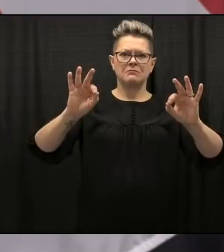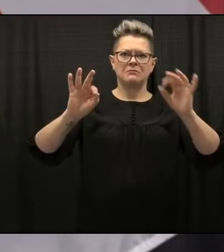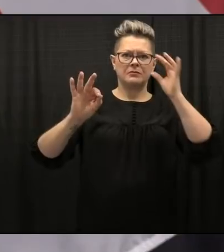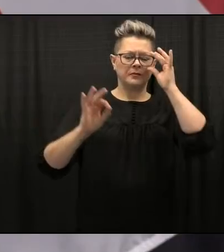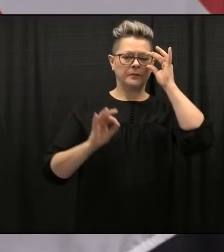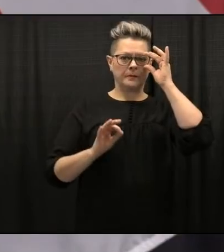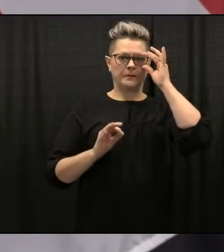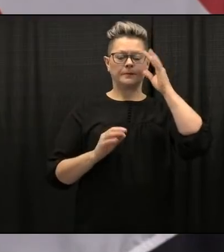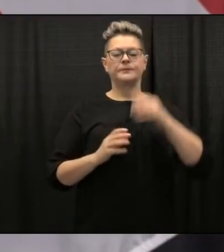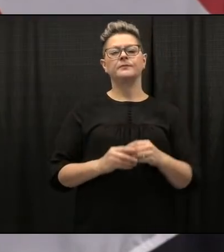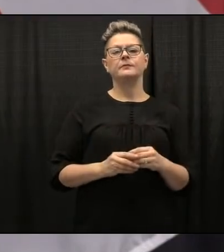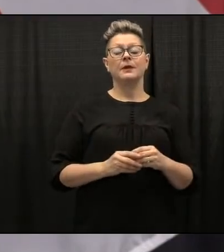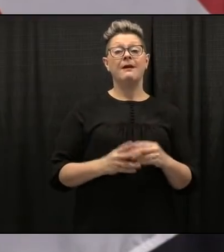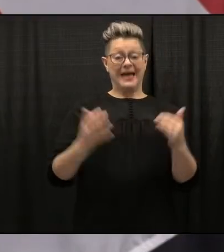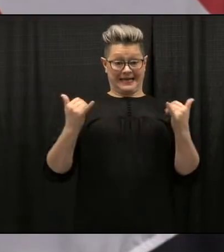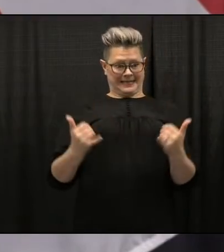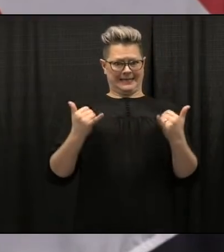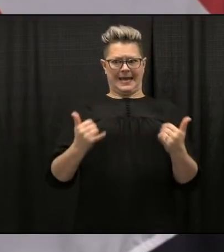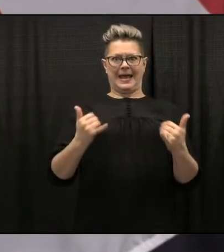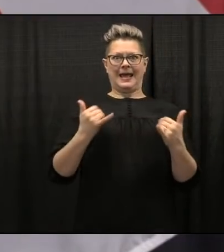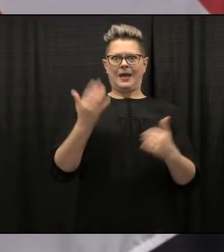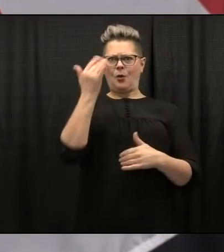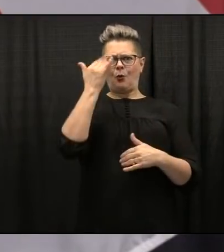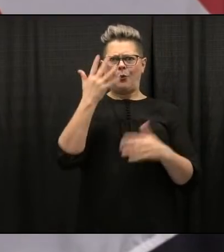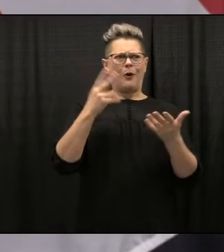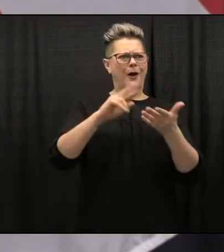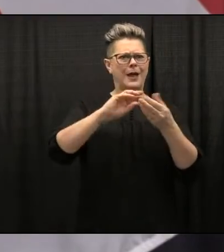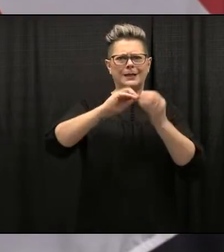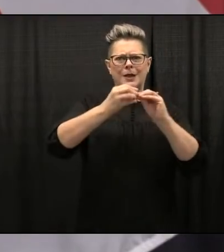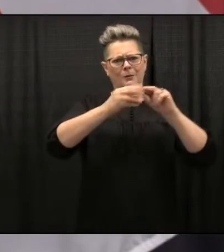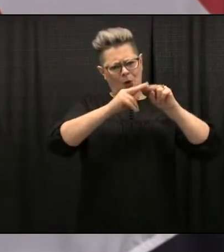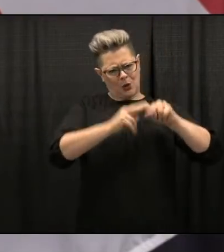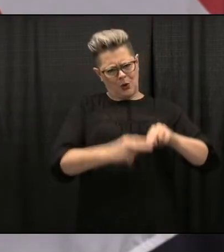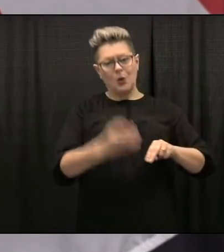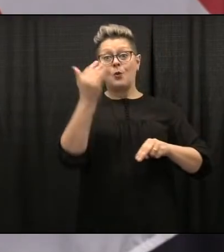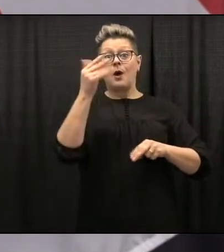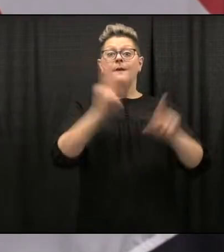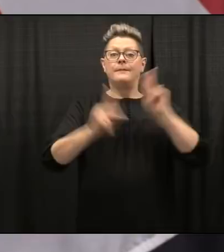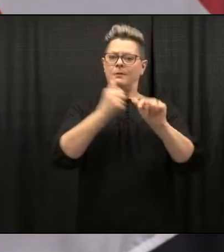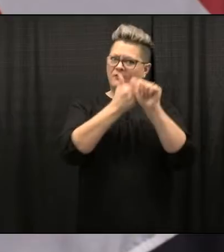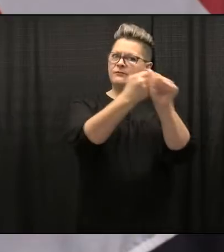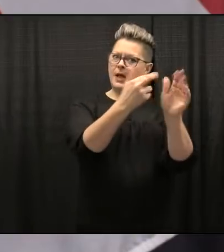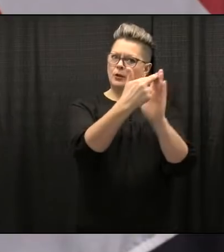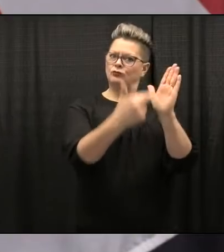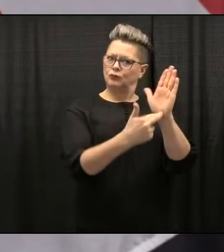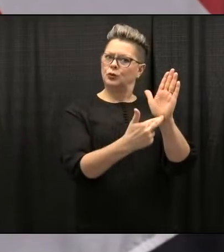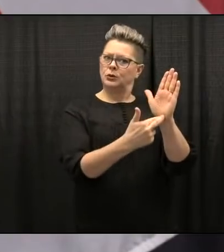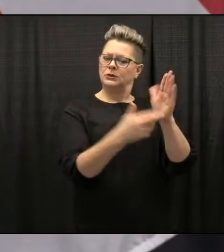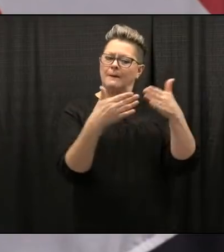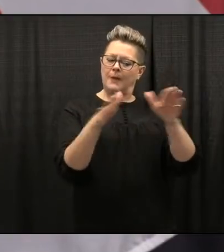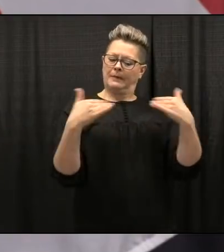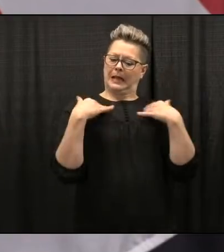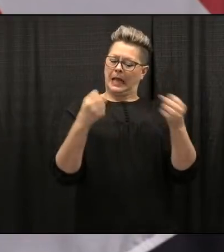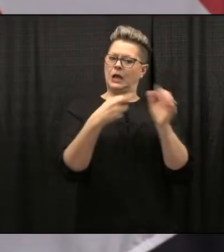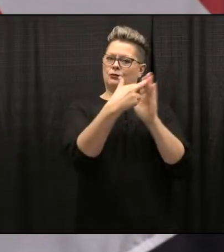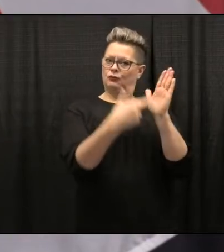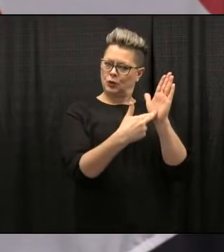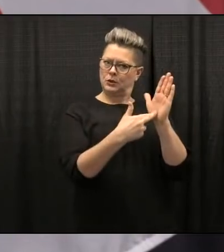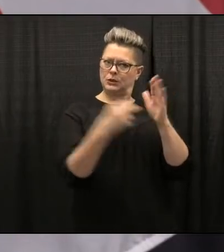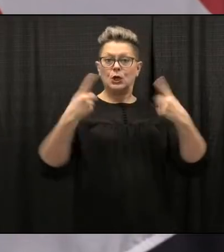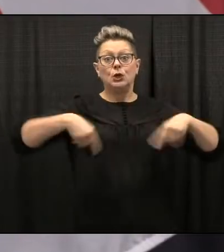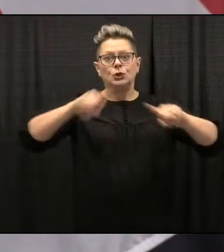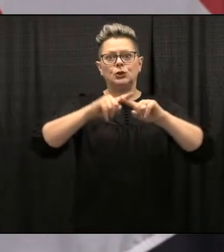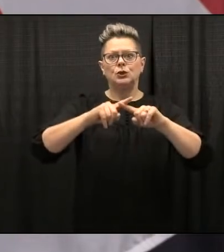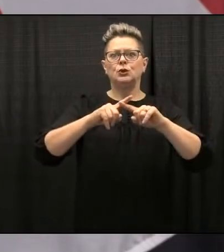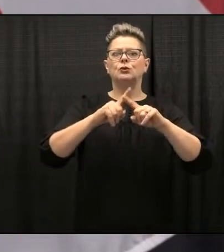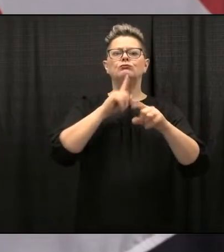restrictions, we've gotten to this point today because the people of this province have been following public health guidelines. Your sacrifice and dedication to